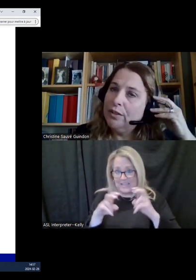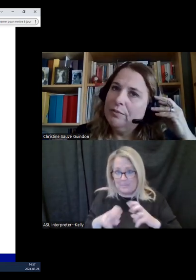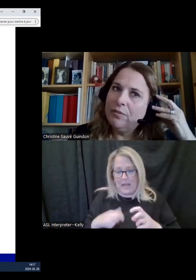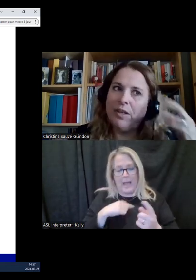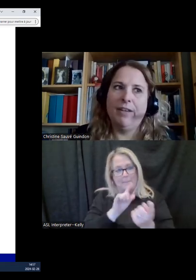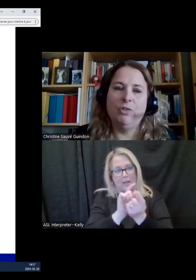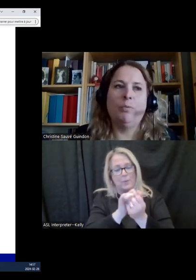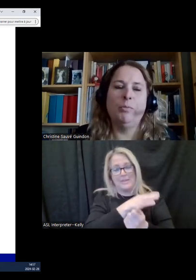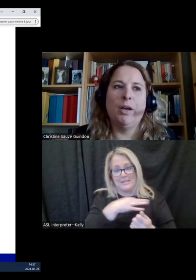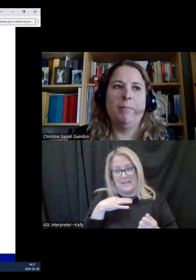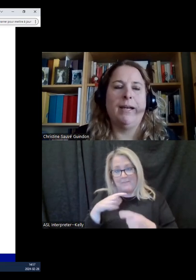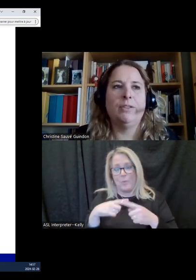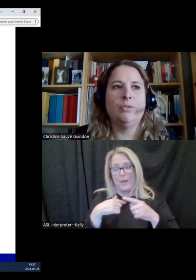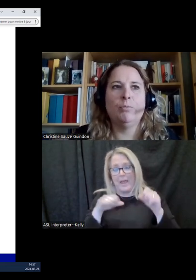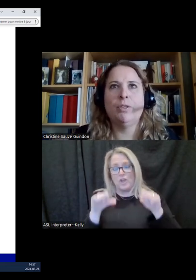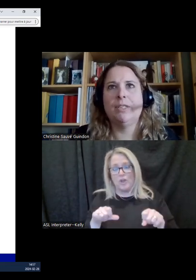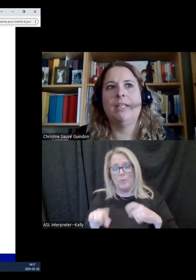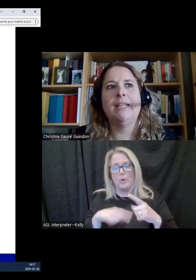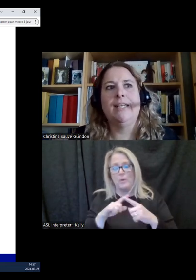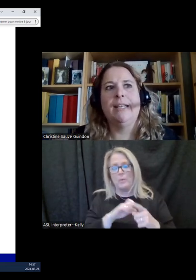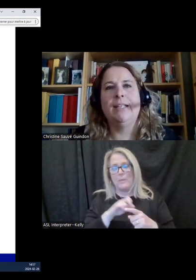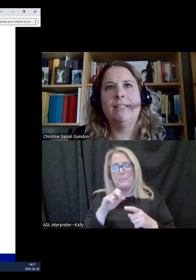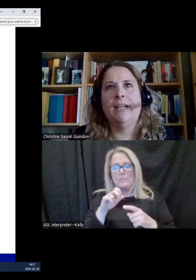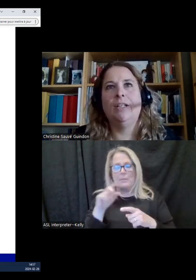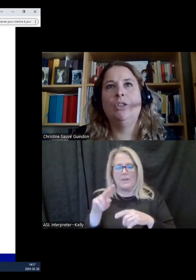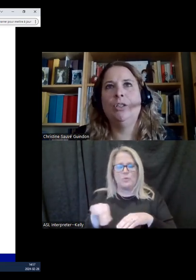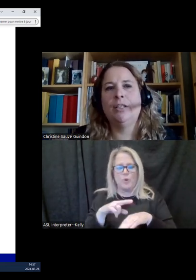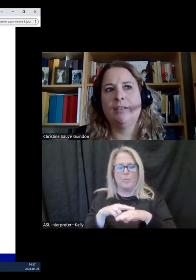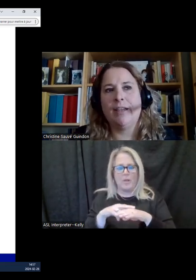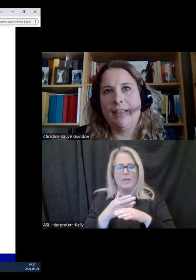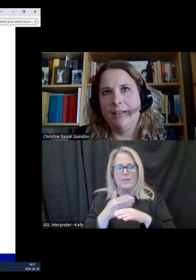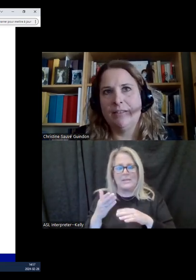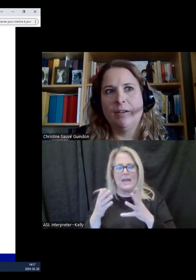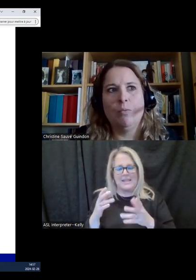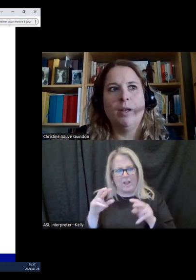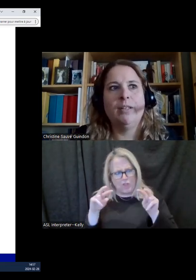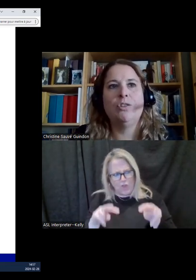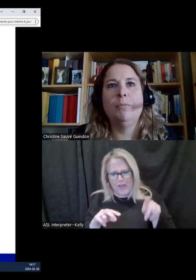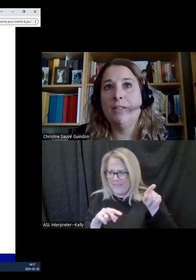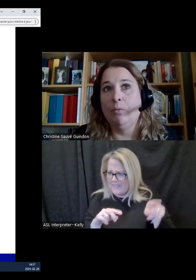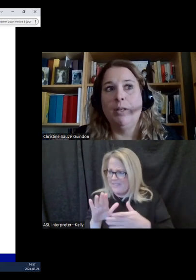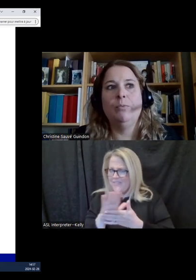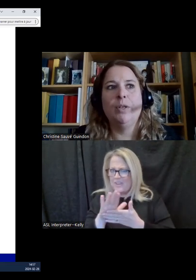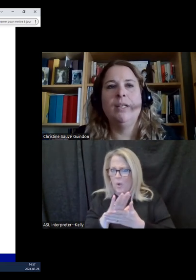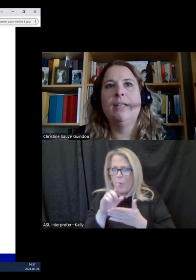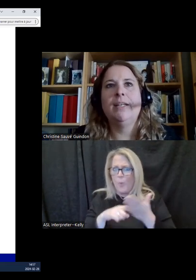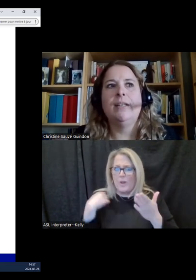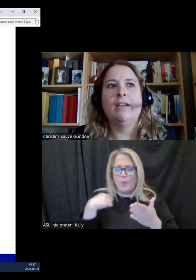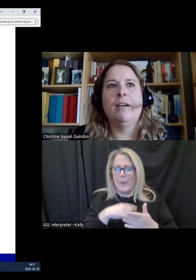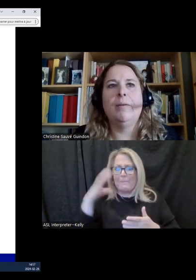I could, eventually when we got back to normalcy, and said, look at this. What did you miss? And what did